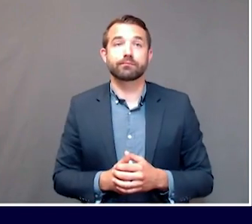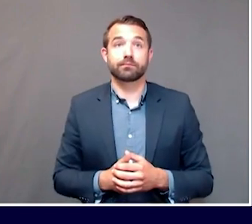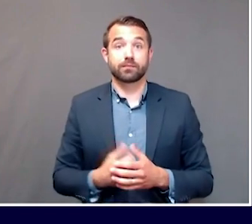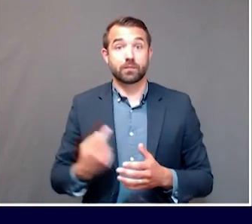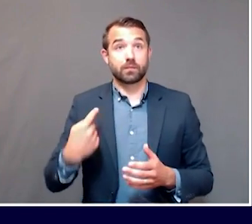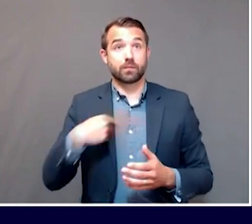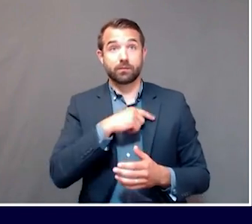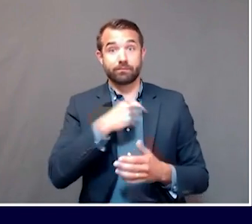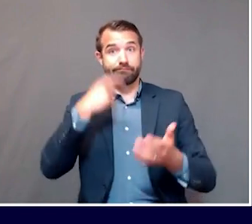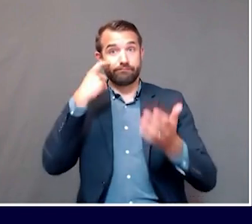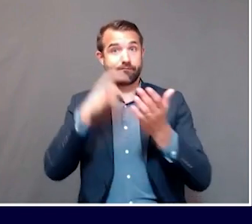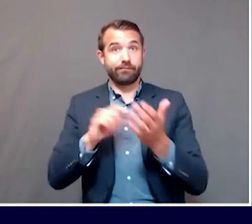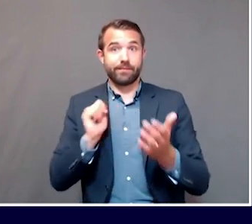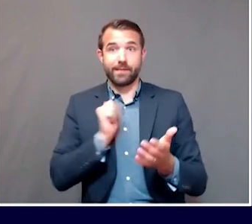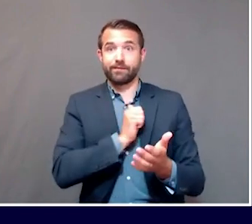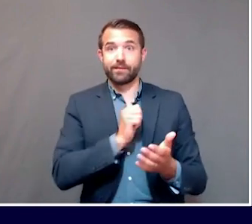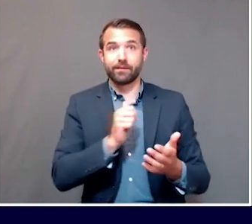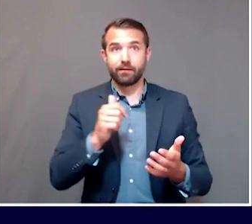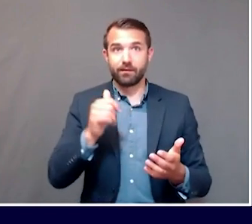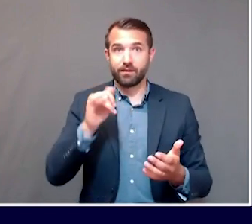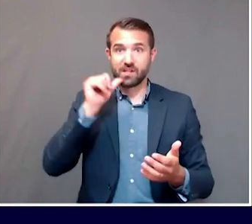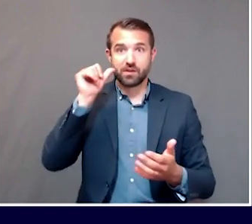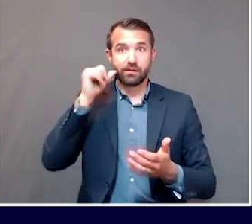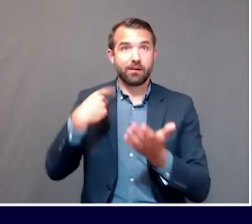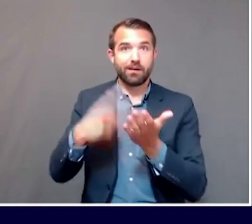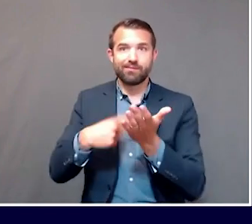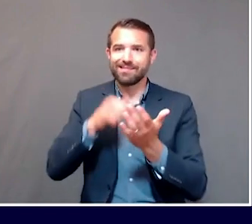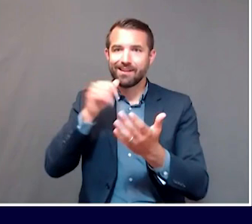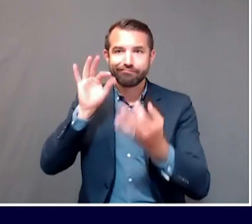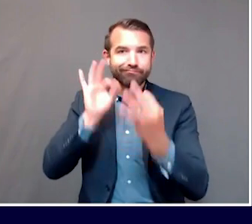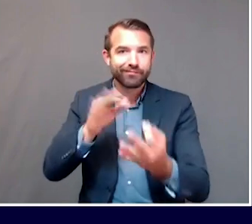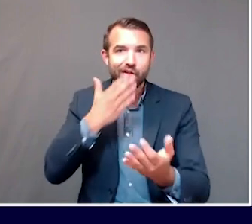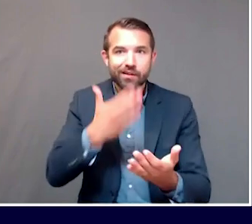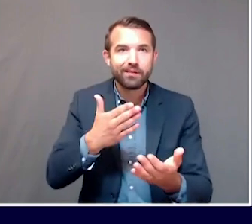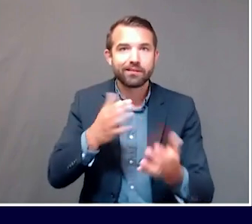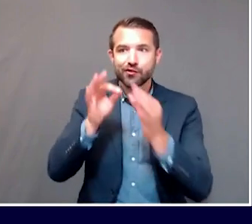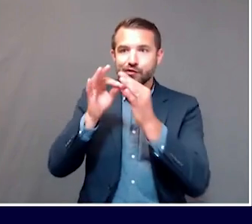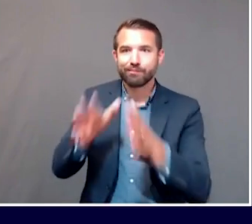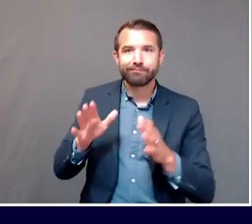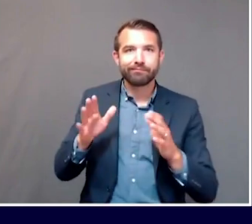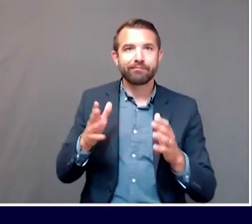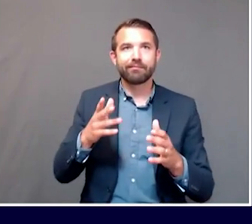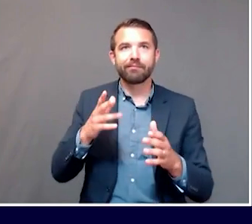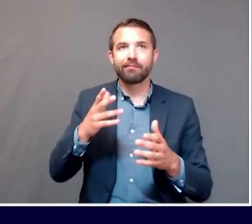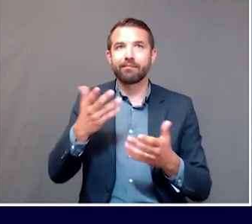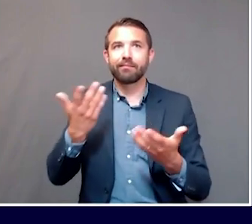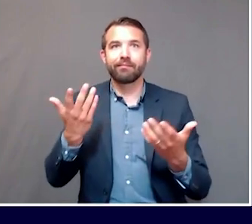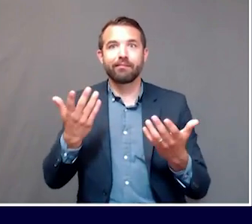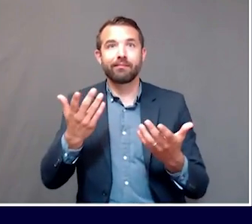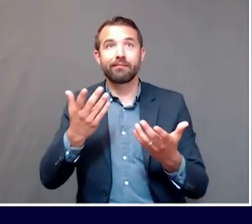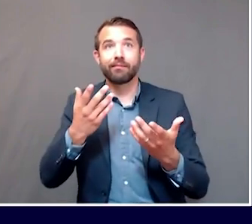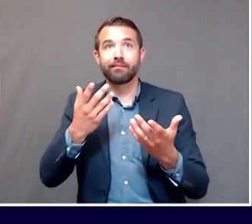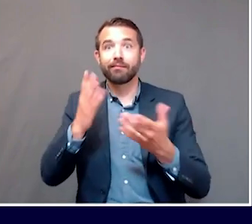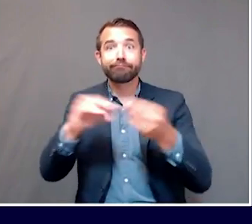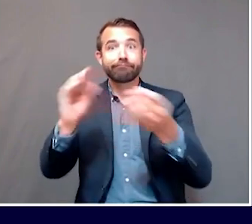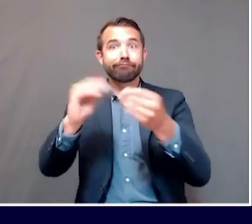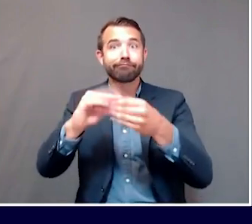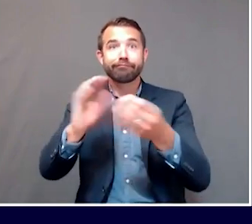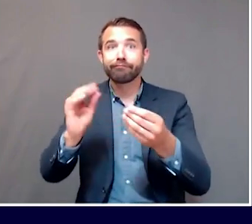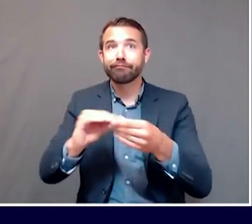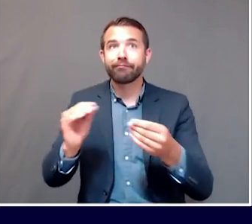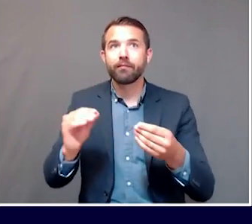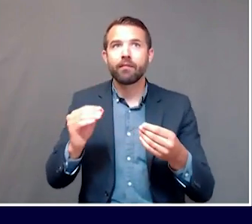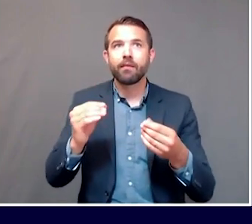we are aggressively trying to engage these communities themselves, giving them the support, giving them the resources to be those sorts of